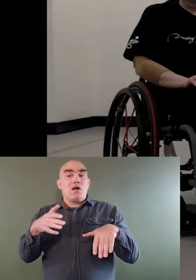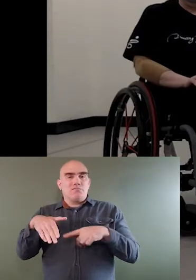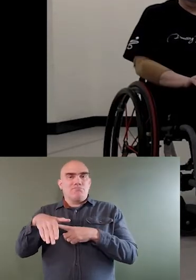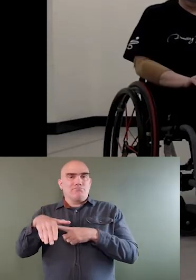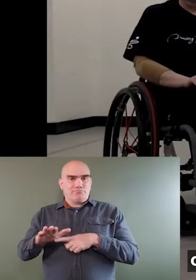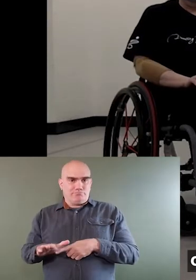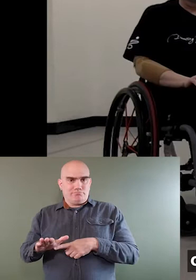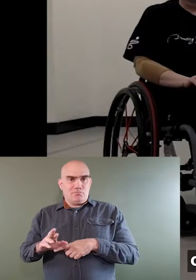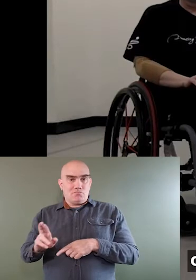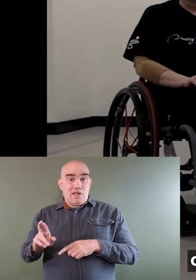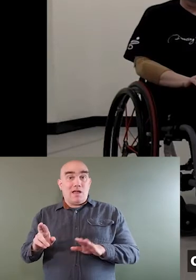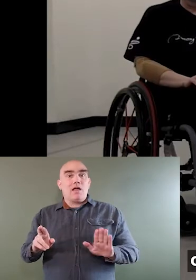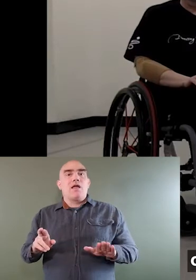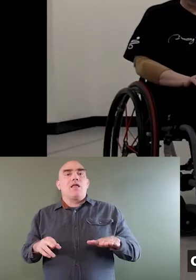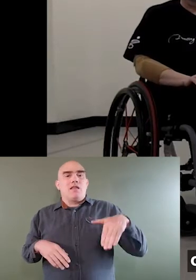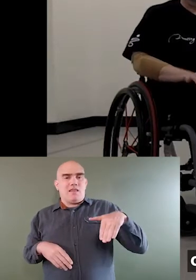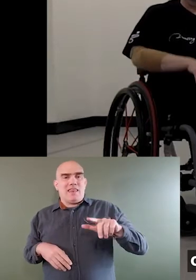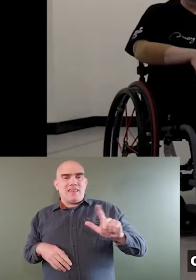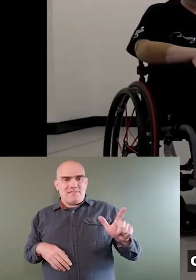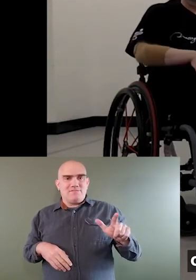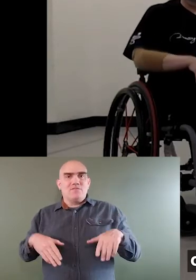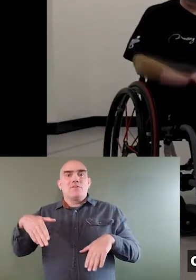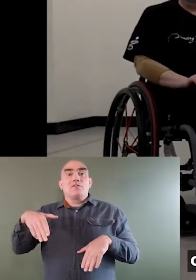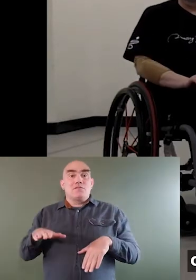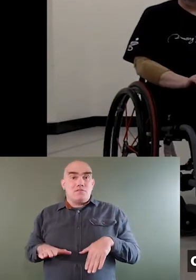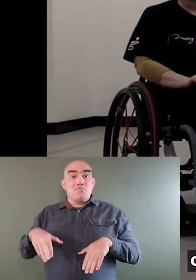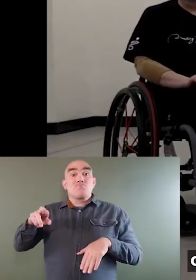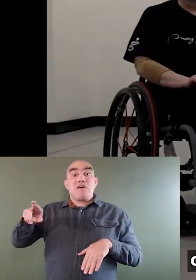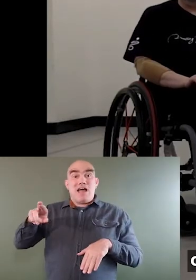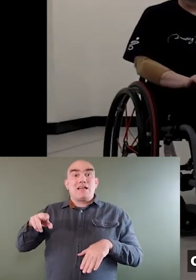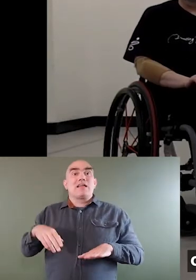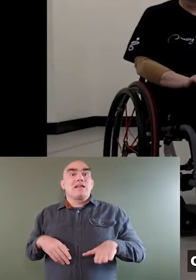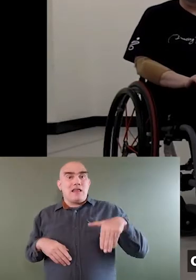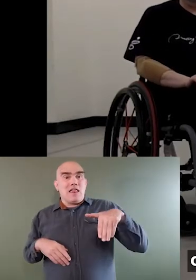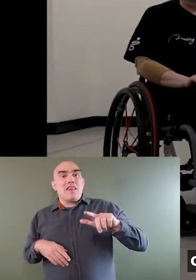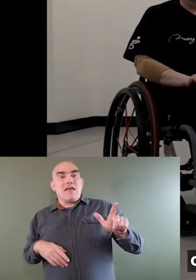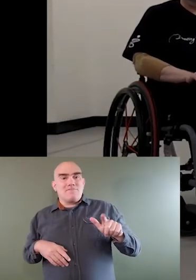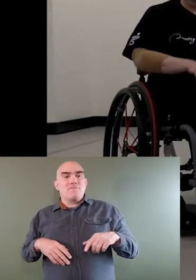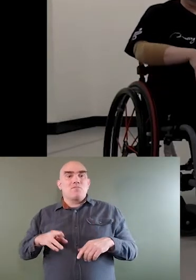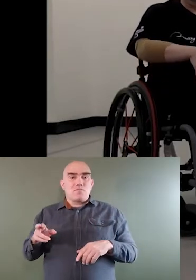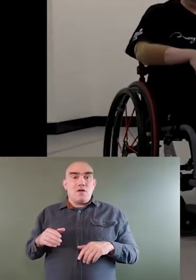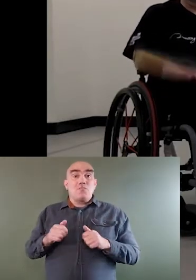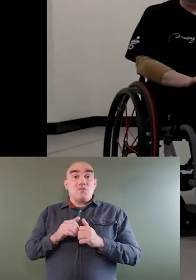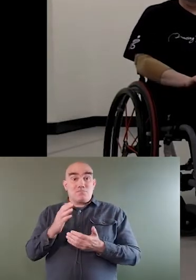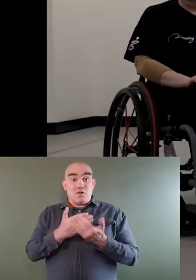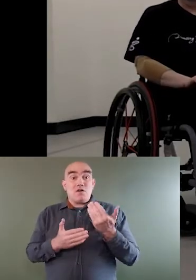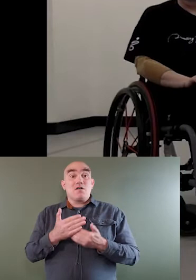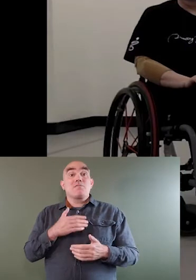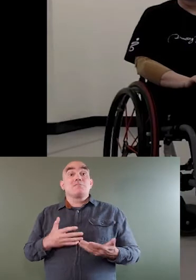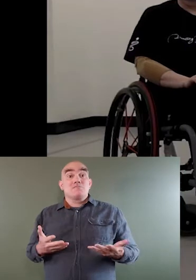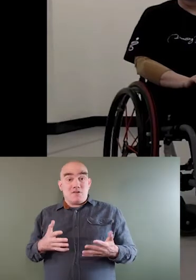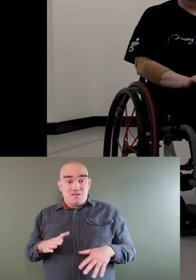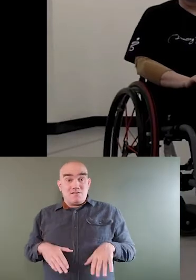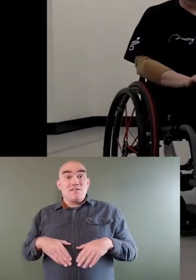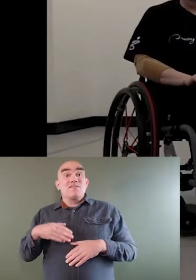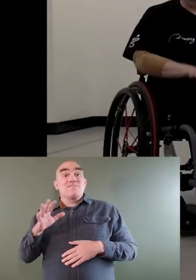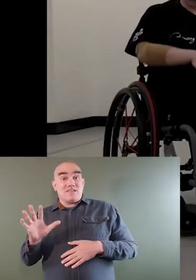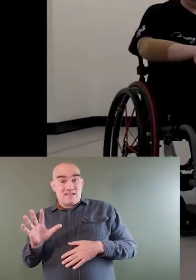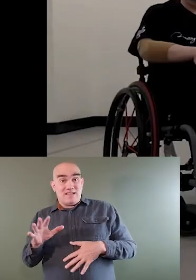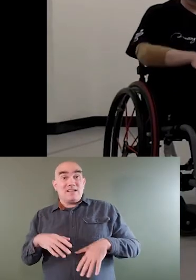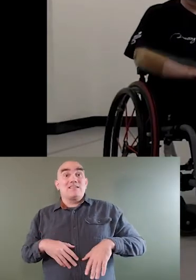right, on the left, on the right, on the left. We'll call this 5,